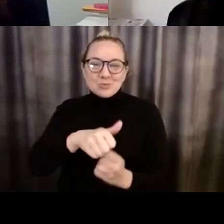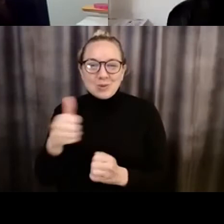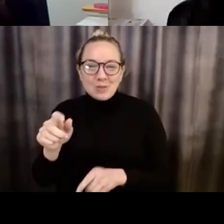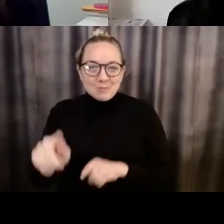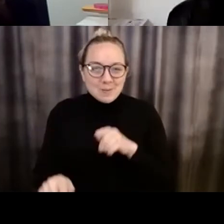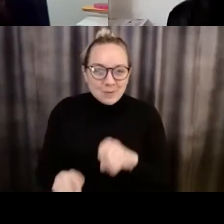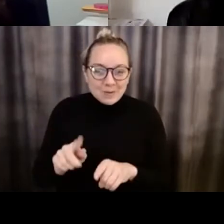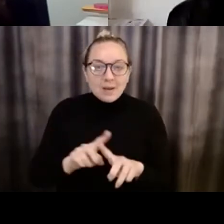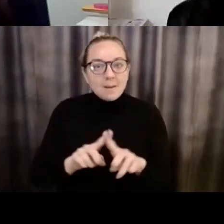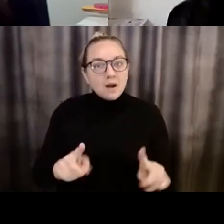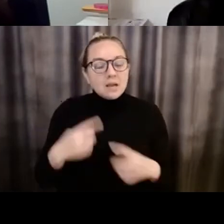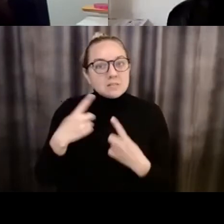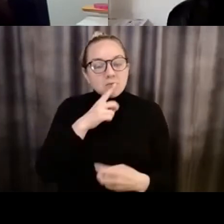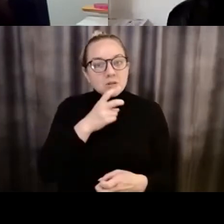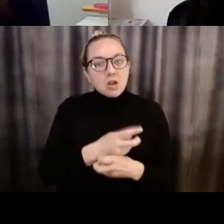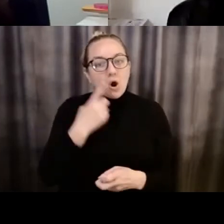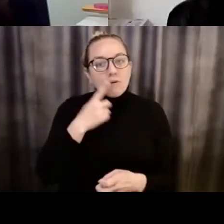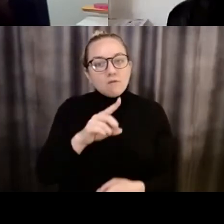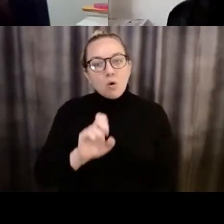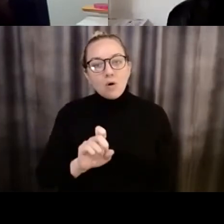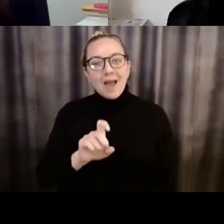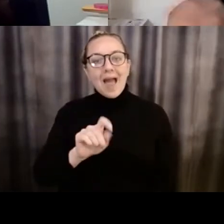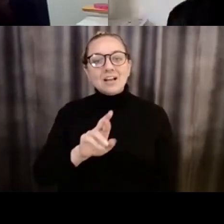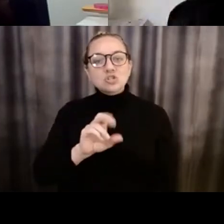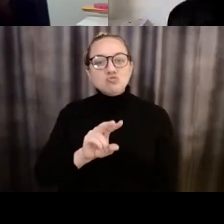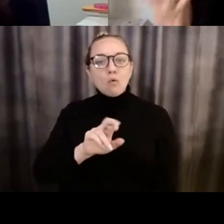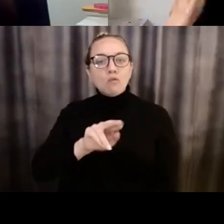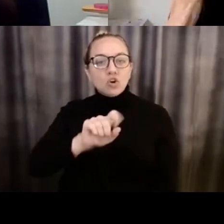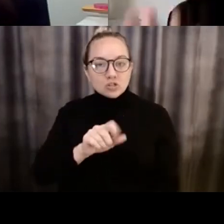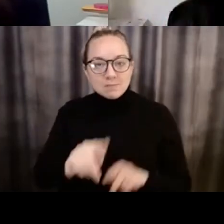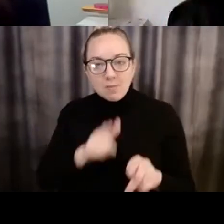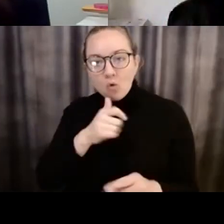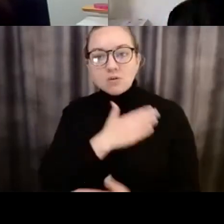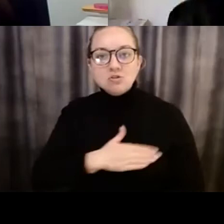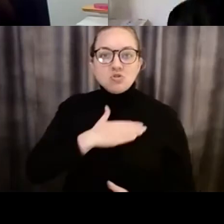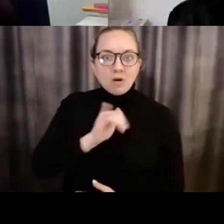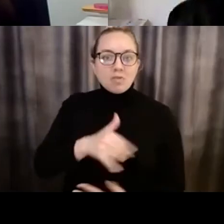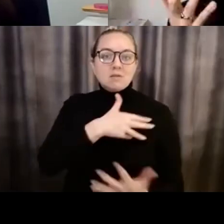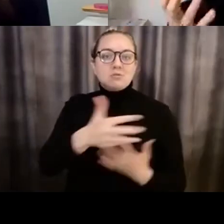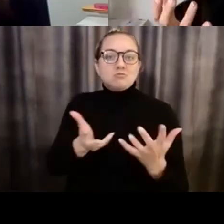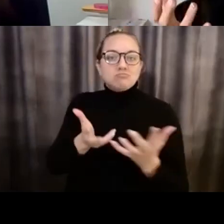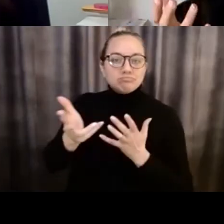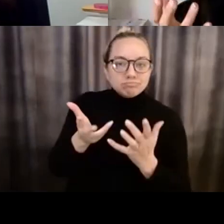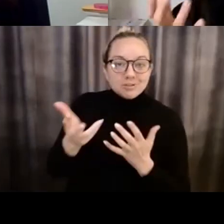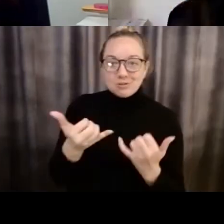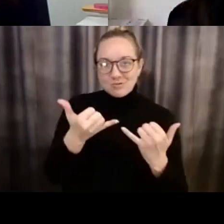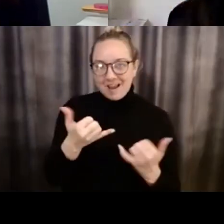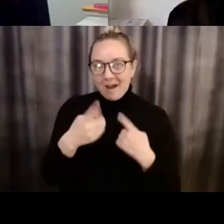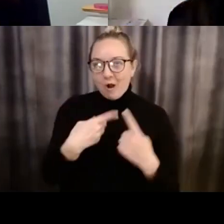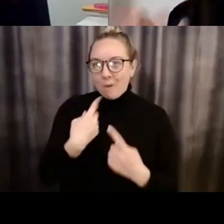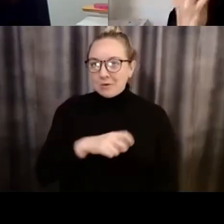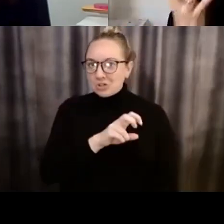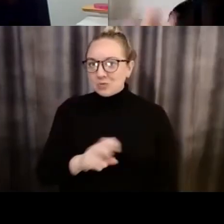for extroverts who really enjoy being around other people. So now as things switch, we're sort